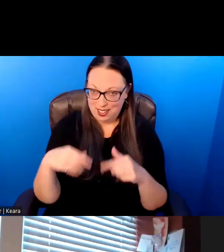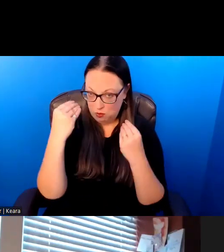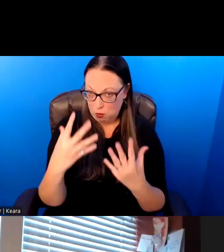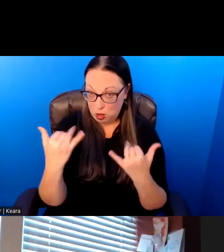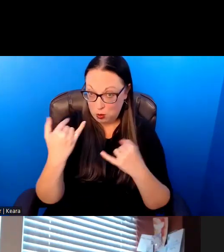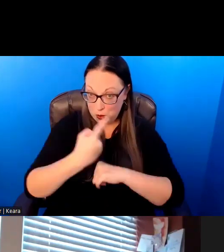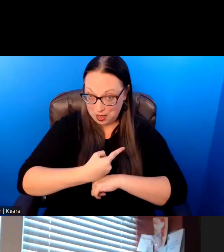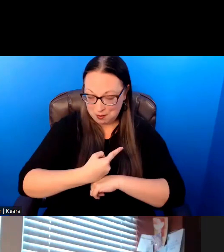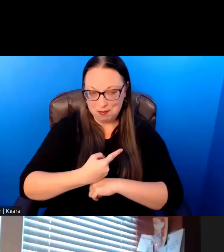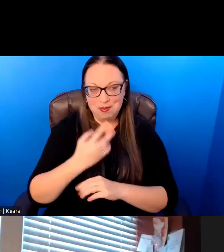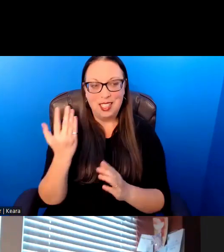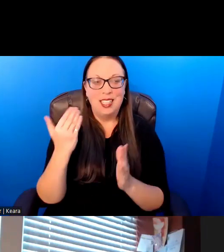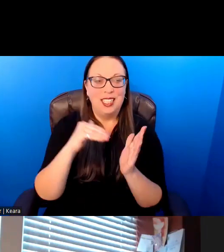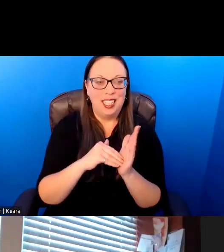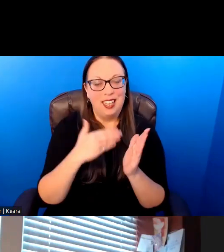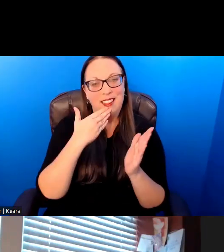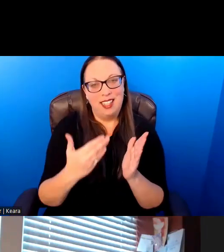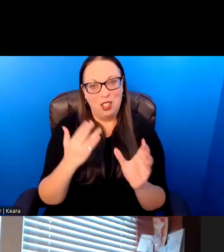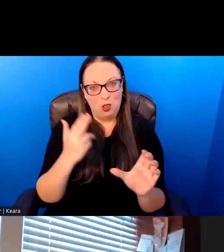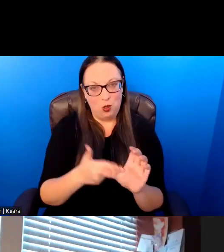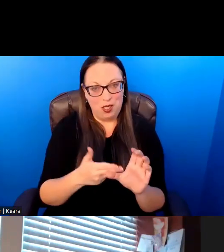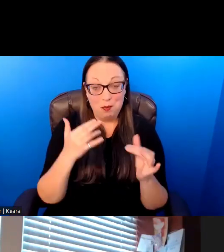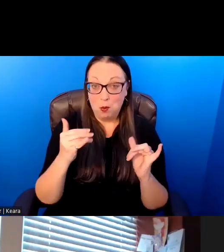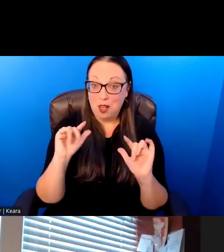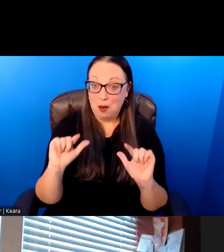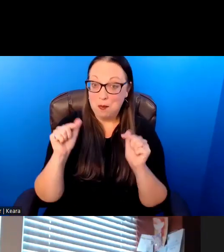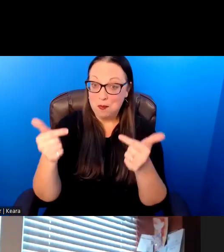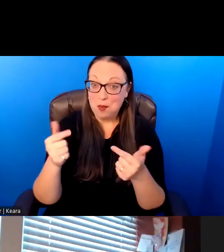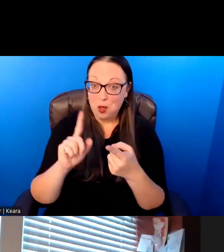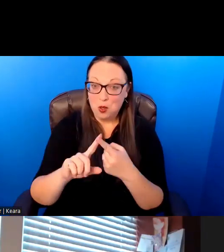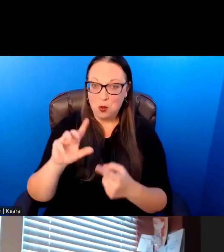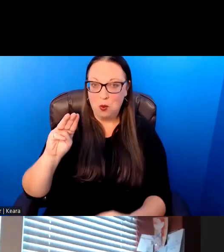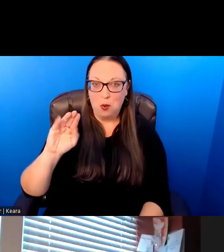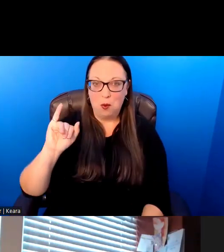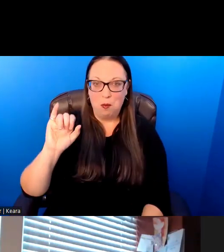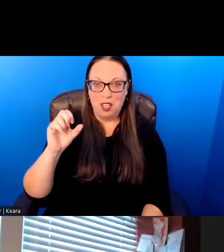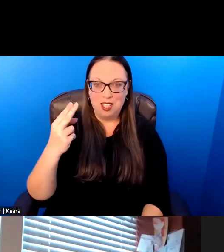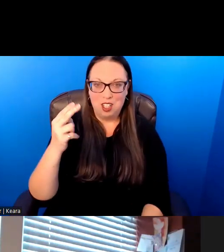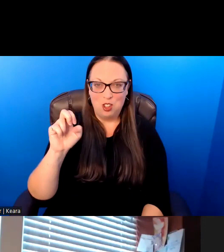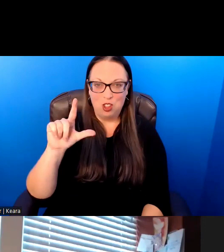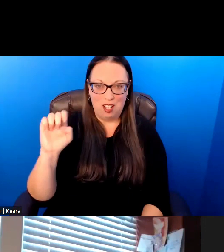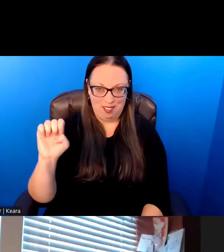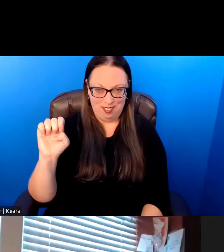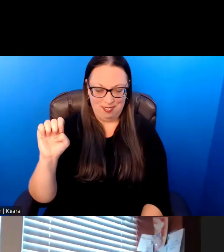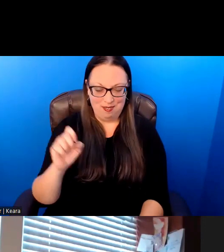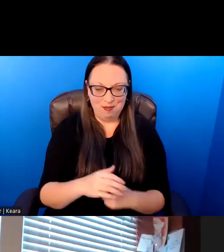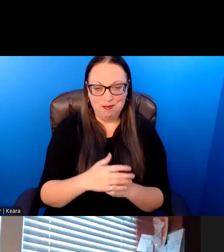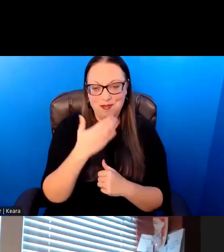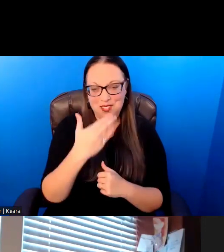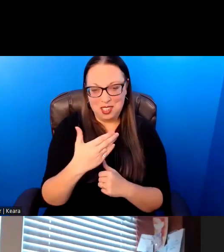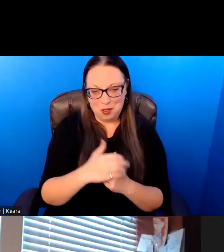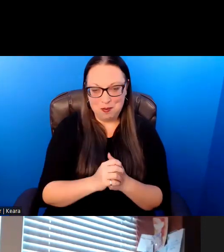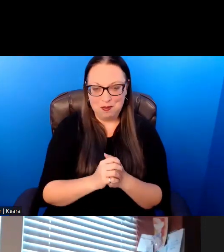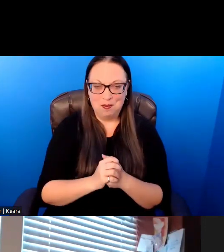again, thank you for joining us. I will now turn this over to Michelle Ane. Thank you.